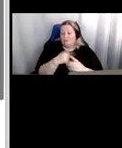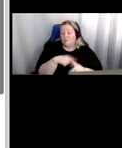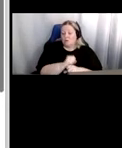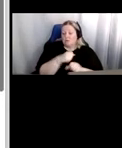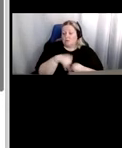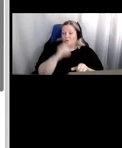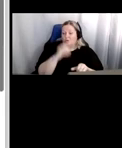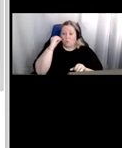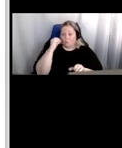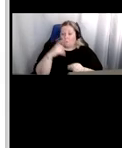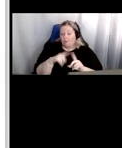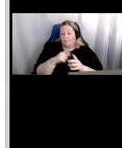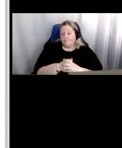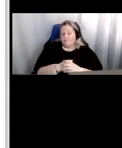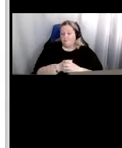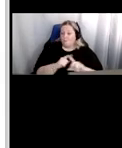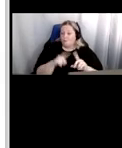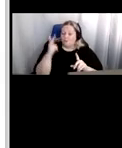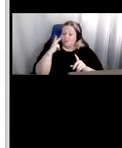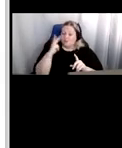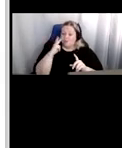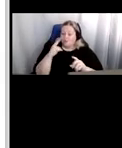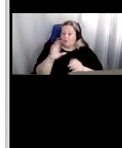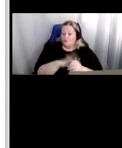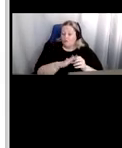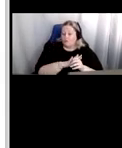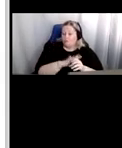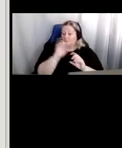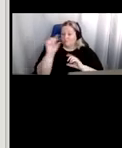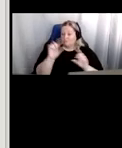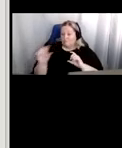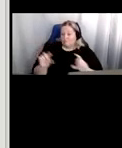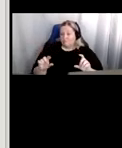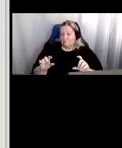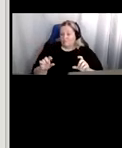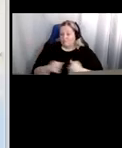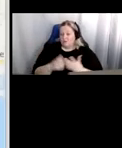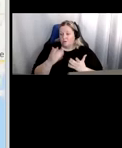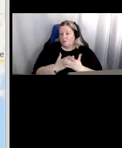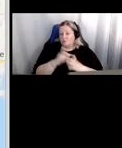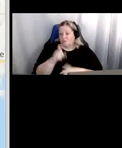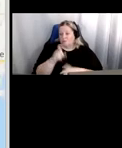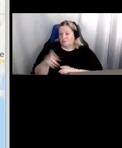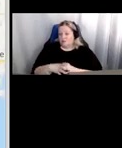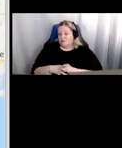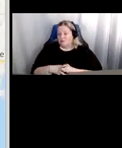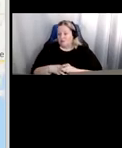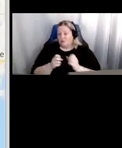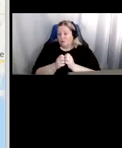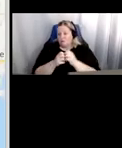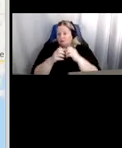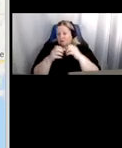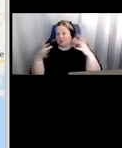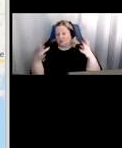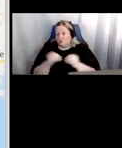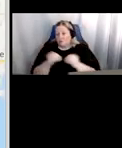still. But you can see we are located in many parts of Texas, and we are expanding that. So we will be adding